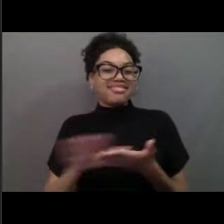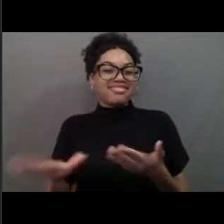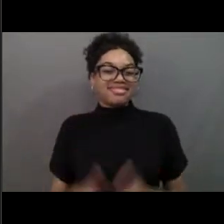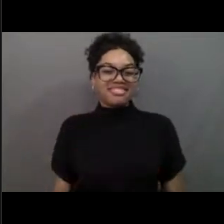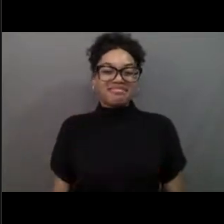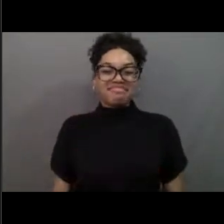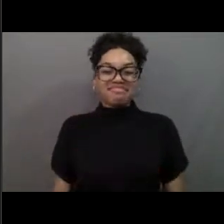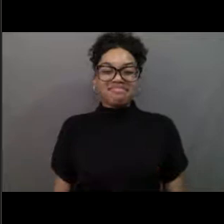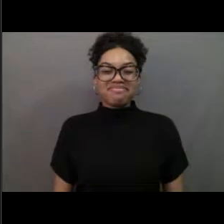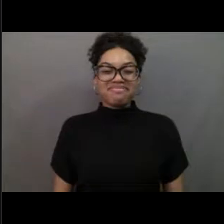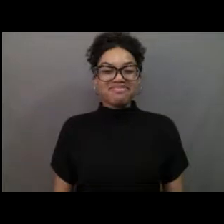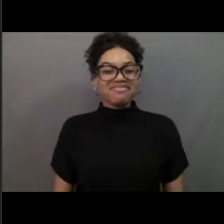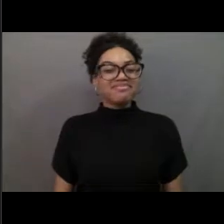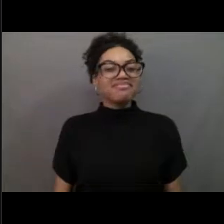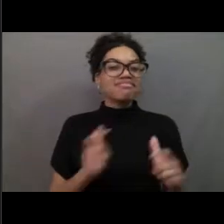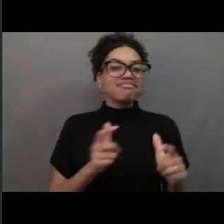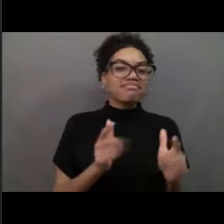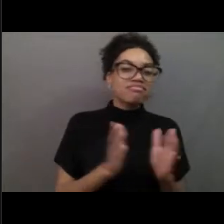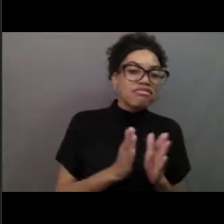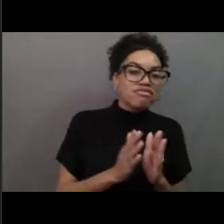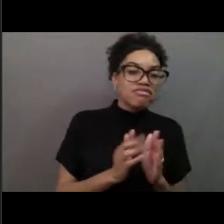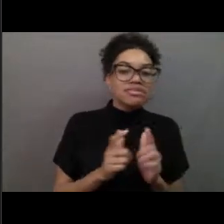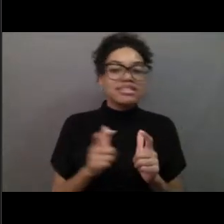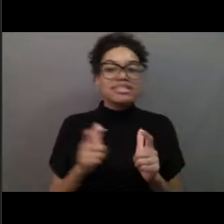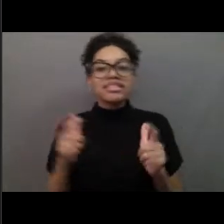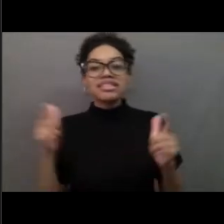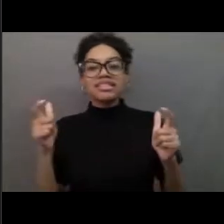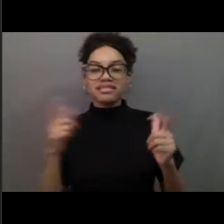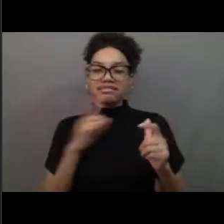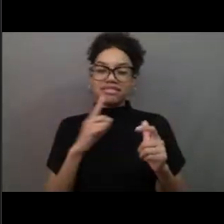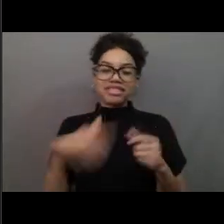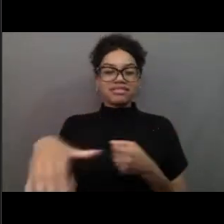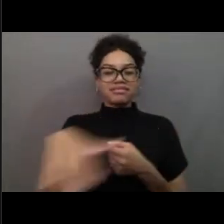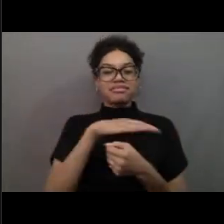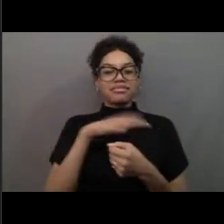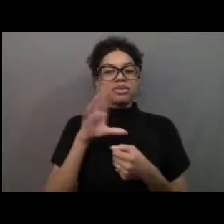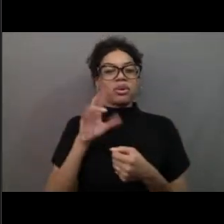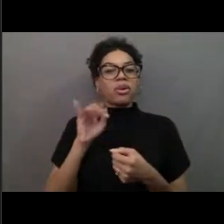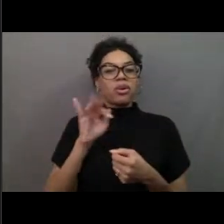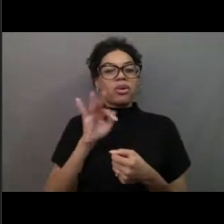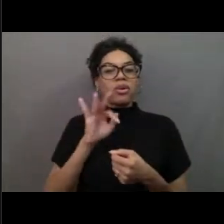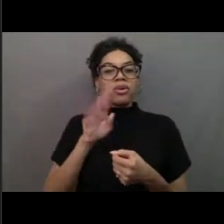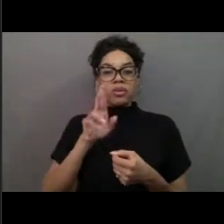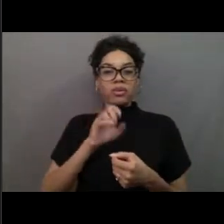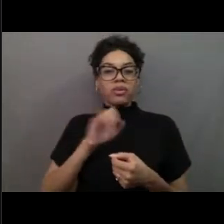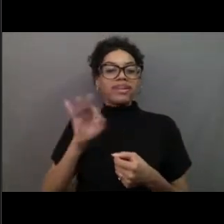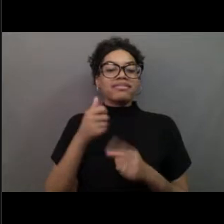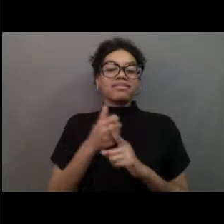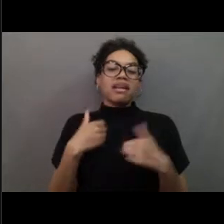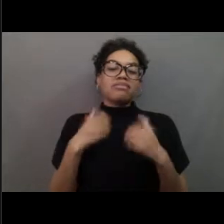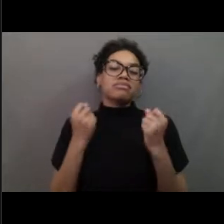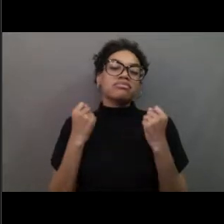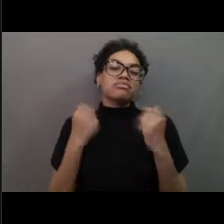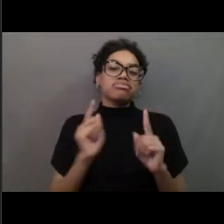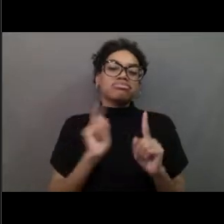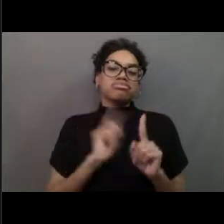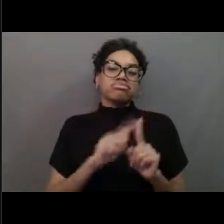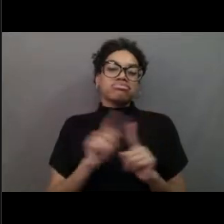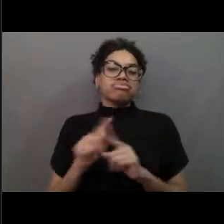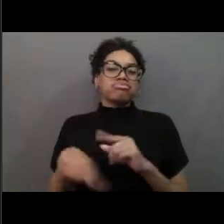from big to small, coral reefs have them all, from our little tiny shrimp up to our huge whale sharks. Coral reefs are